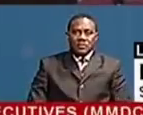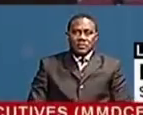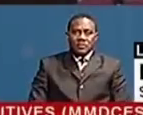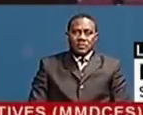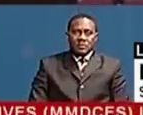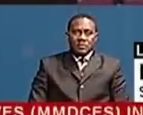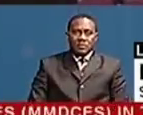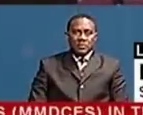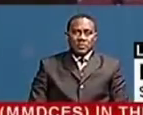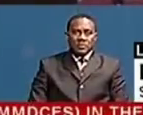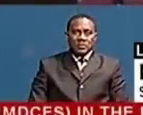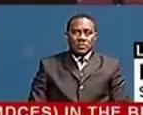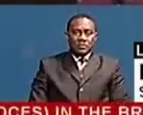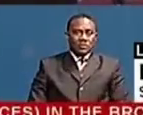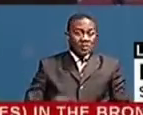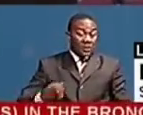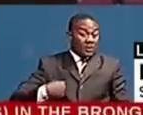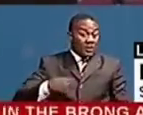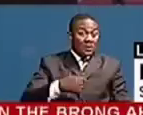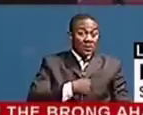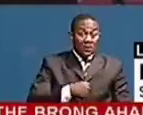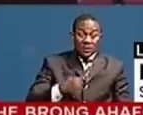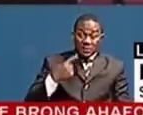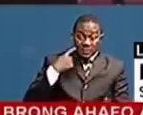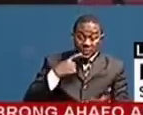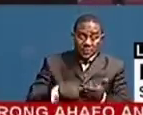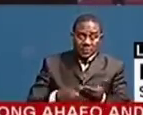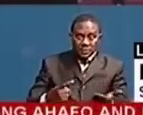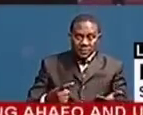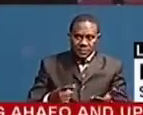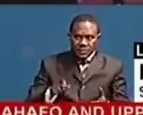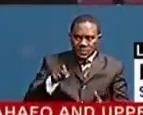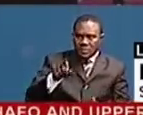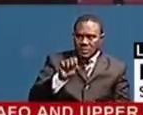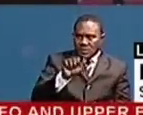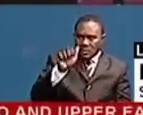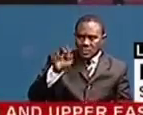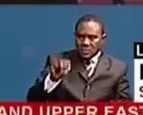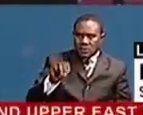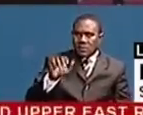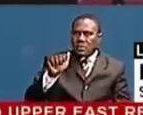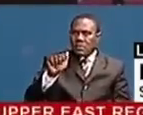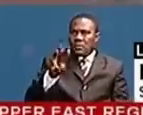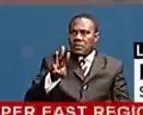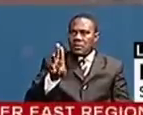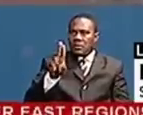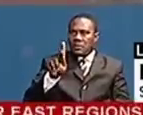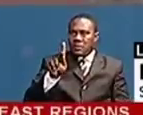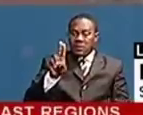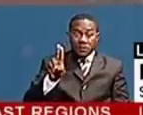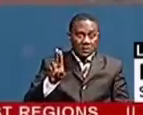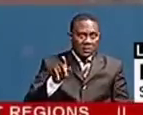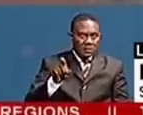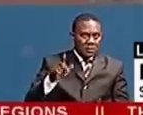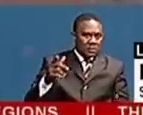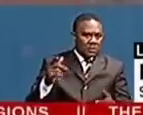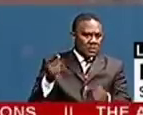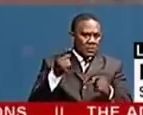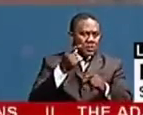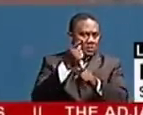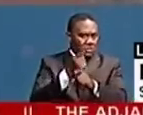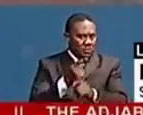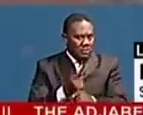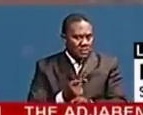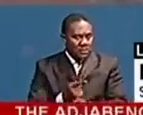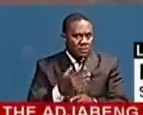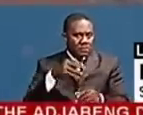We take judicial notice of the fact that Mr. Sammy Awuku has been attending the proceedings of this court in this ongoing